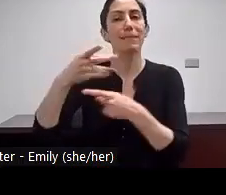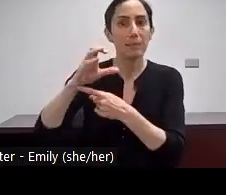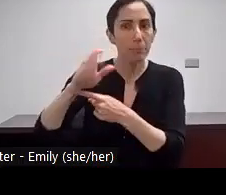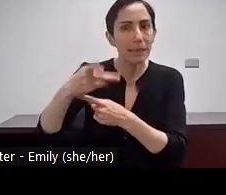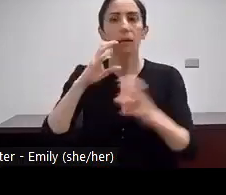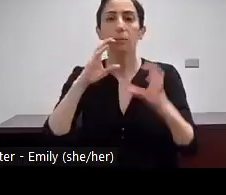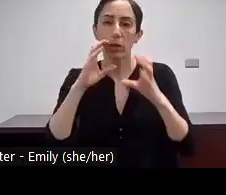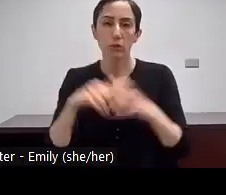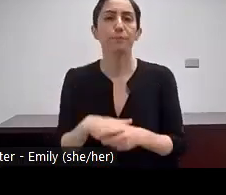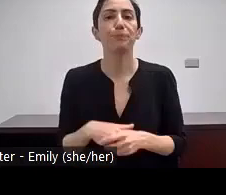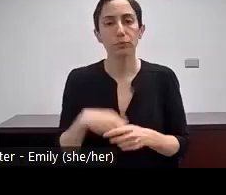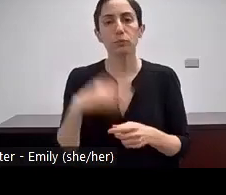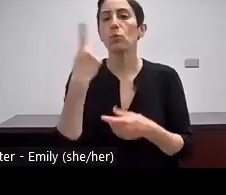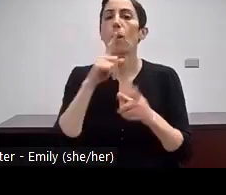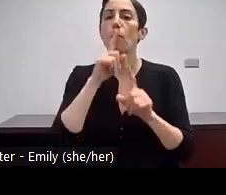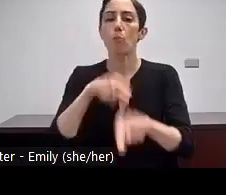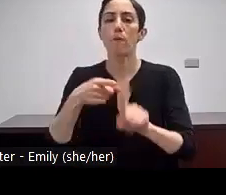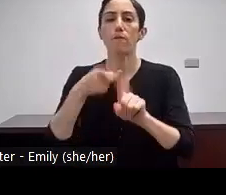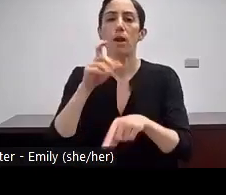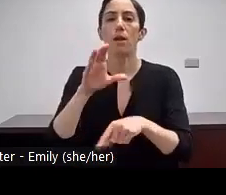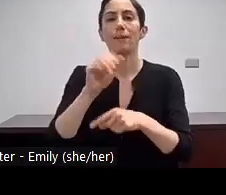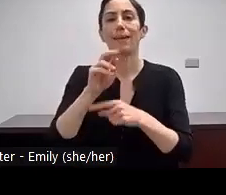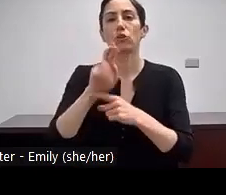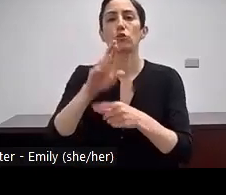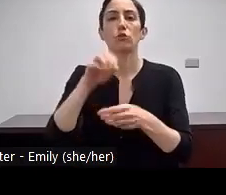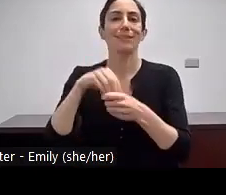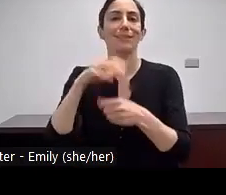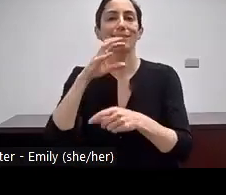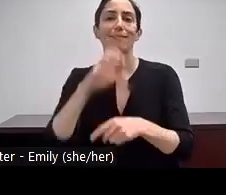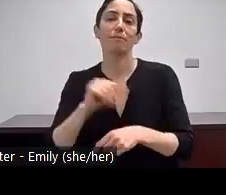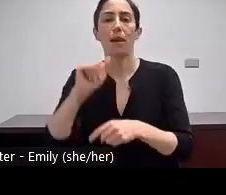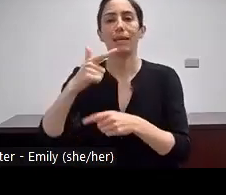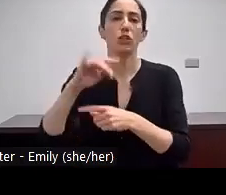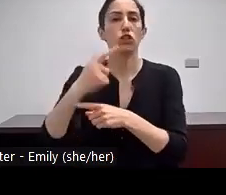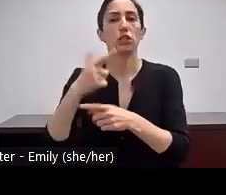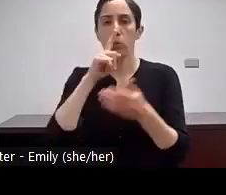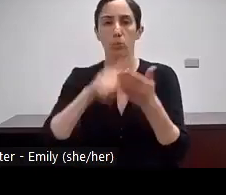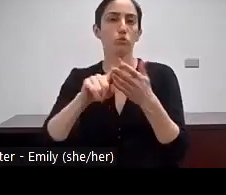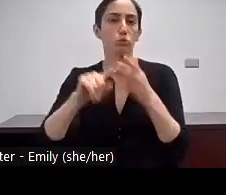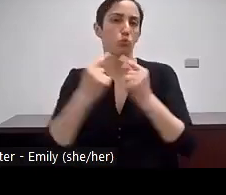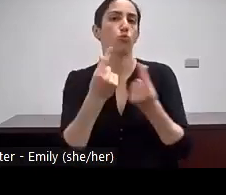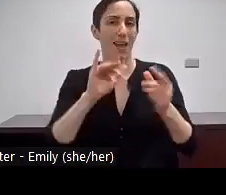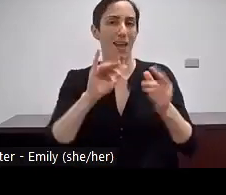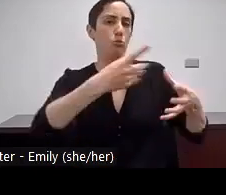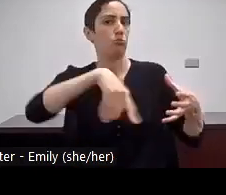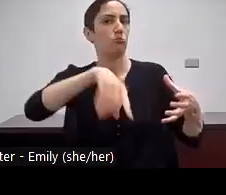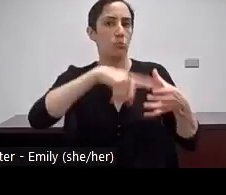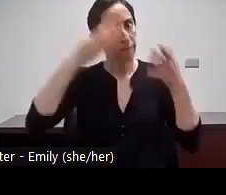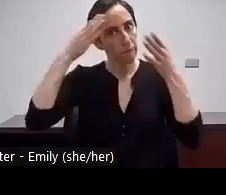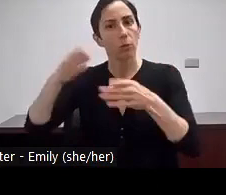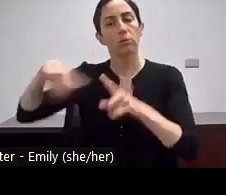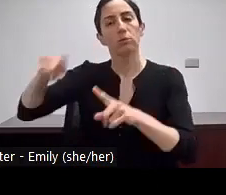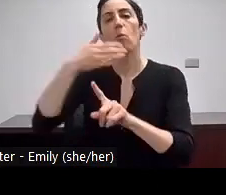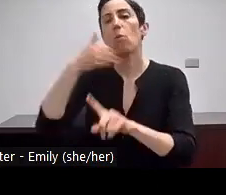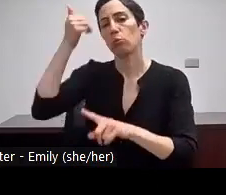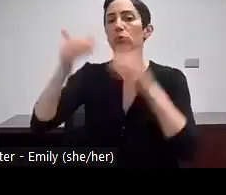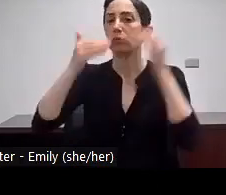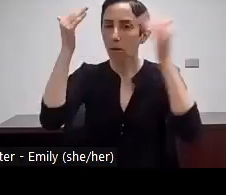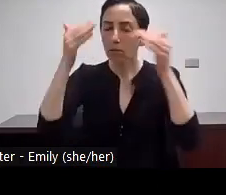and Aging Research Group, which is a national group that really focuses on older adults. And here's something that we thought should